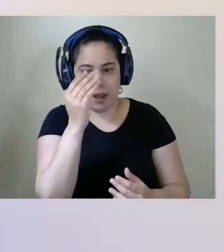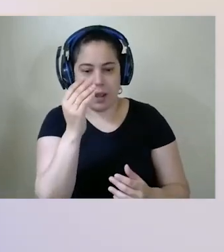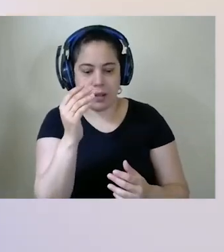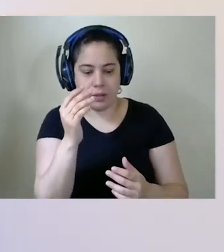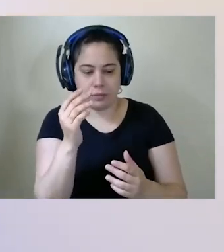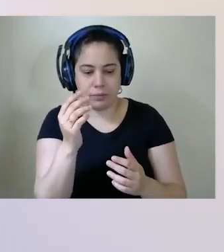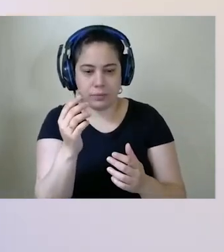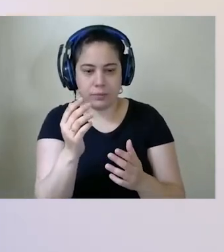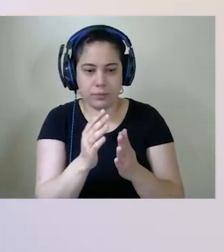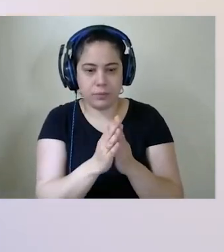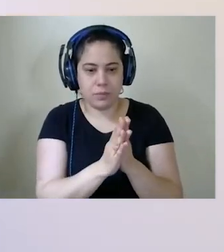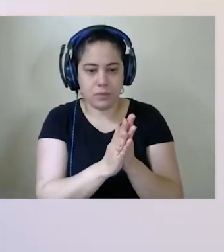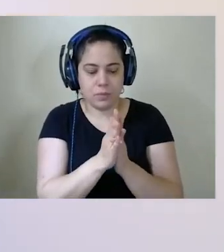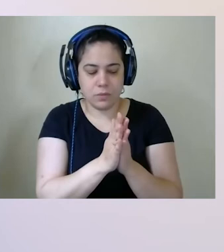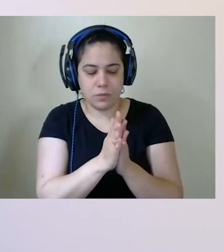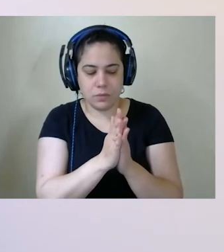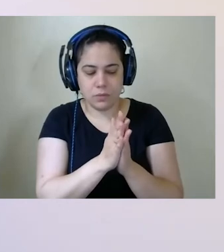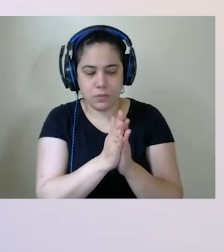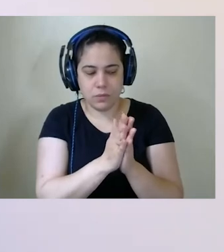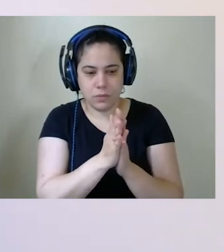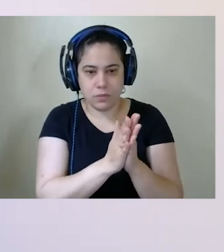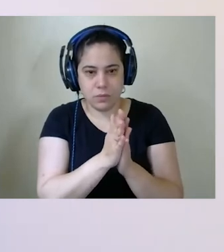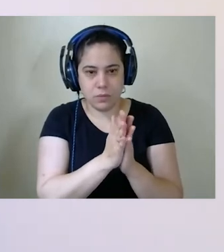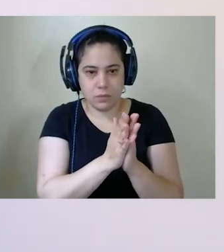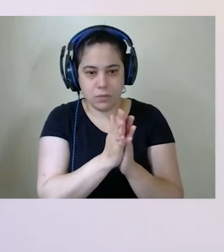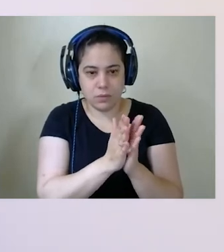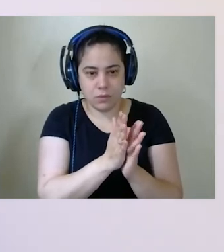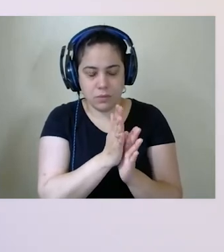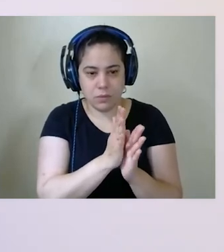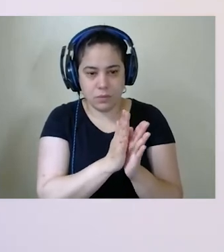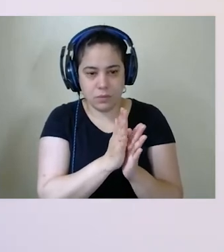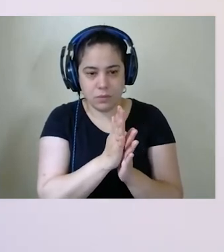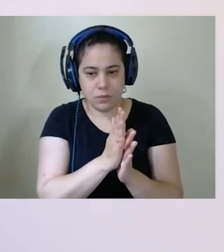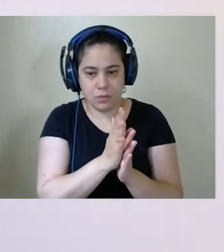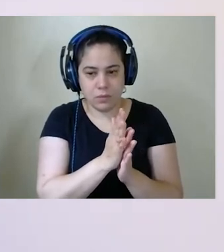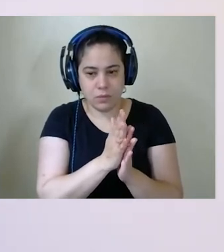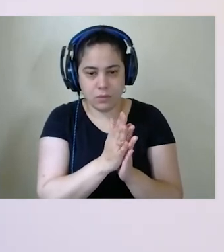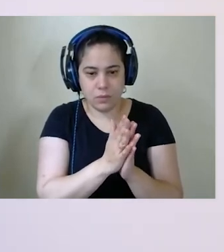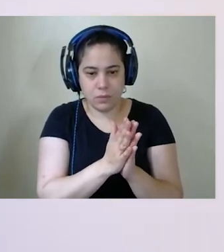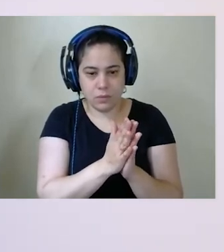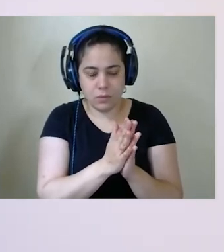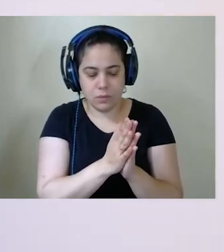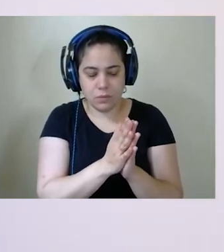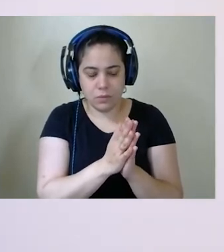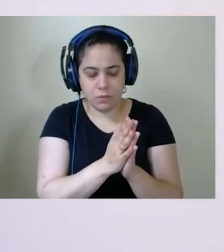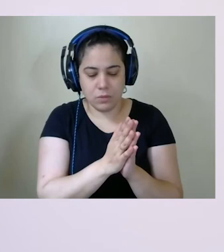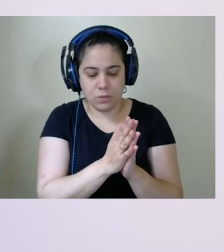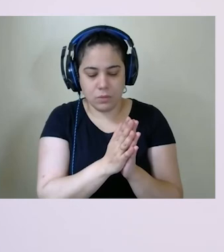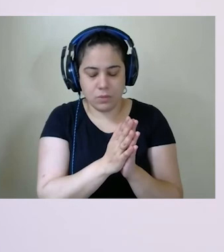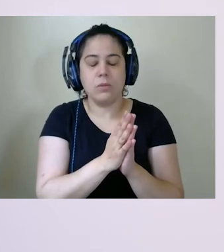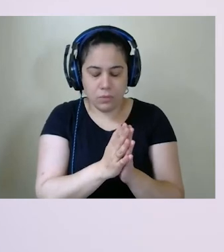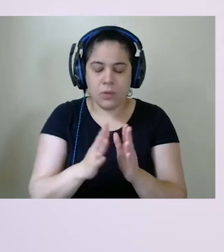like suddenly this world has opened up to where I need to be an expert in neuroscience. I wonder if you could talk a little bit about